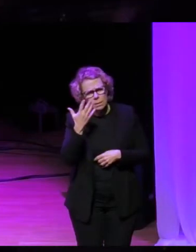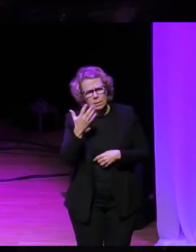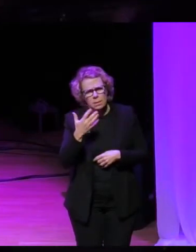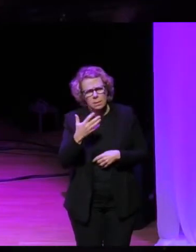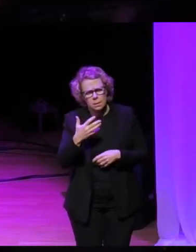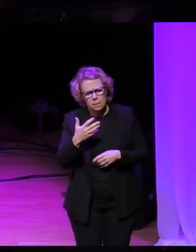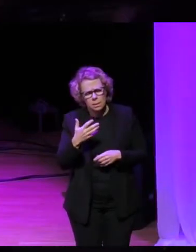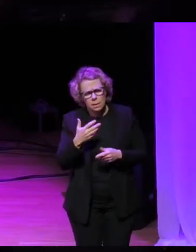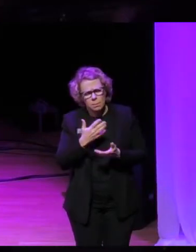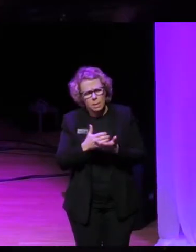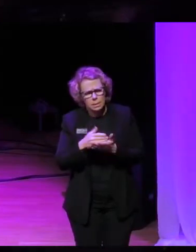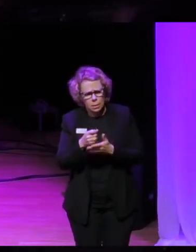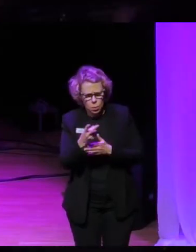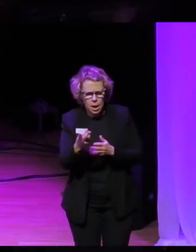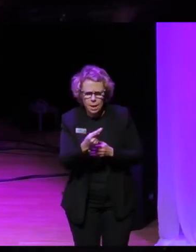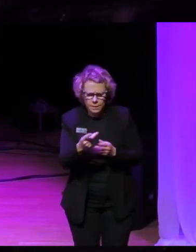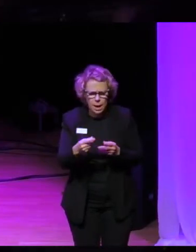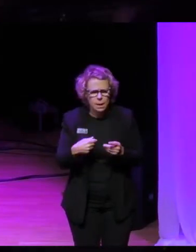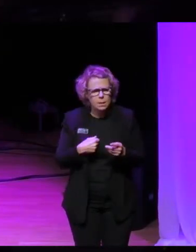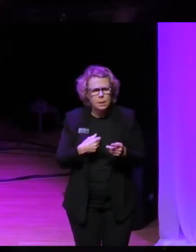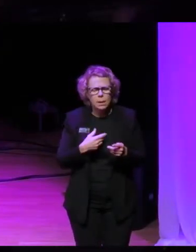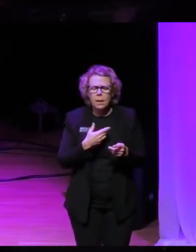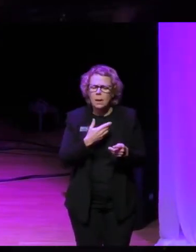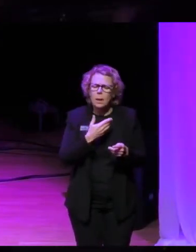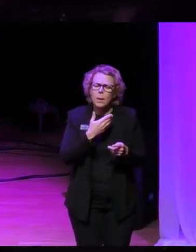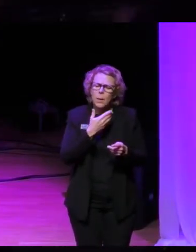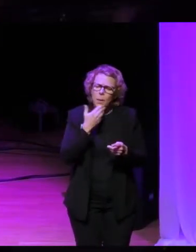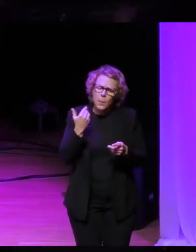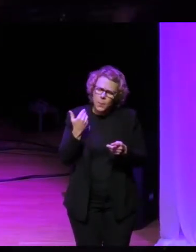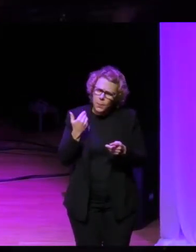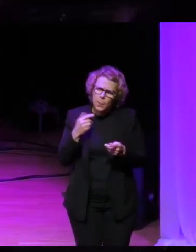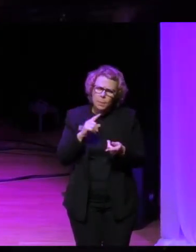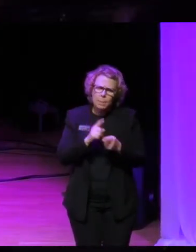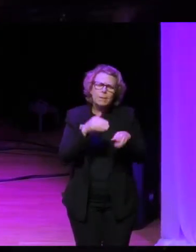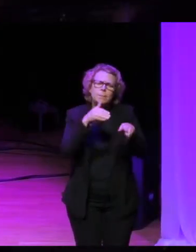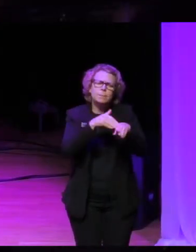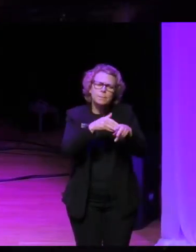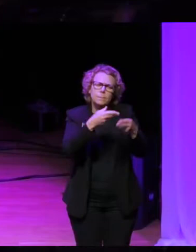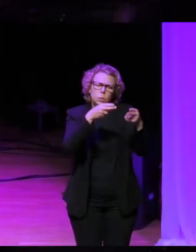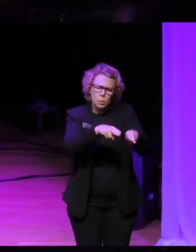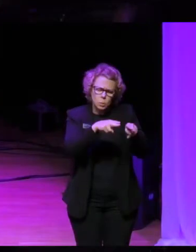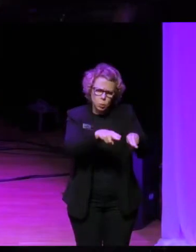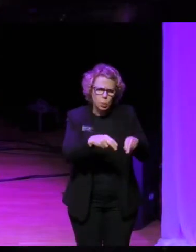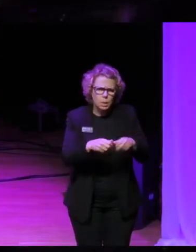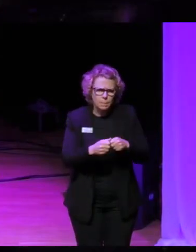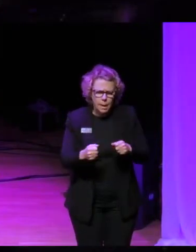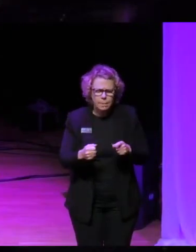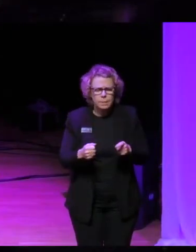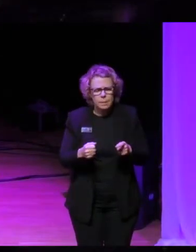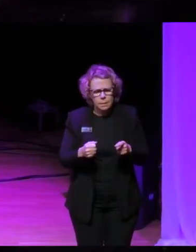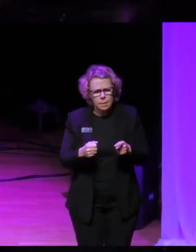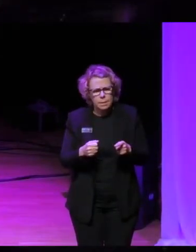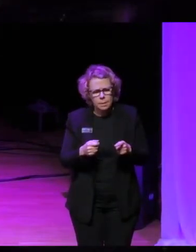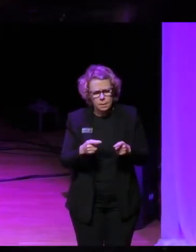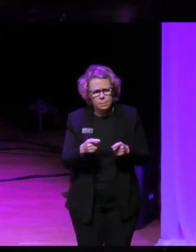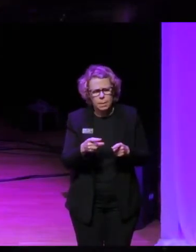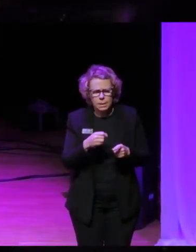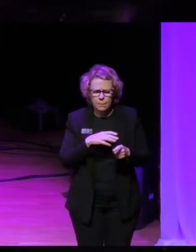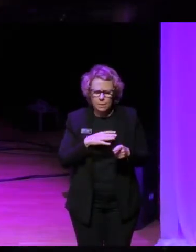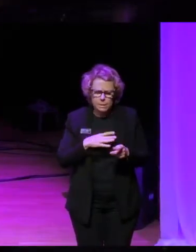that haven't been challenged in court, but they nonetheless, I think, are